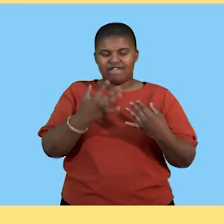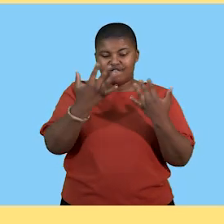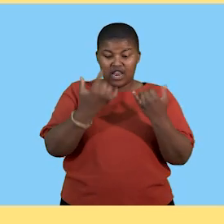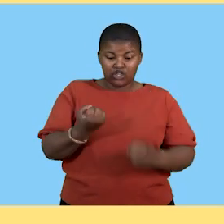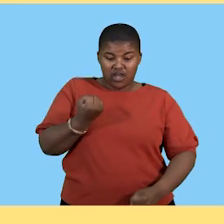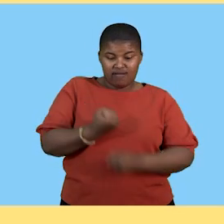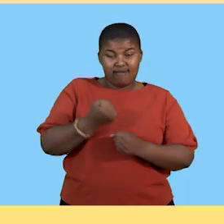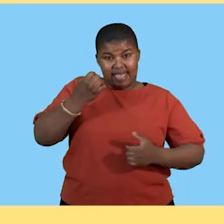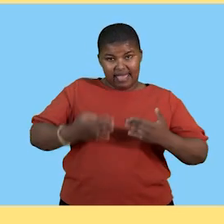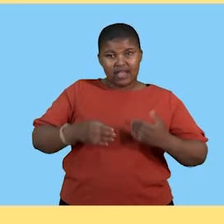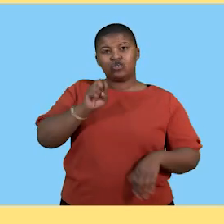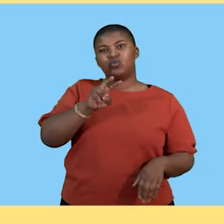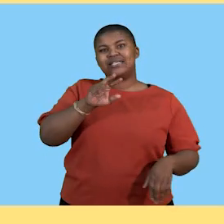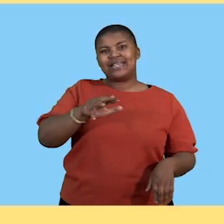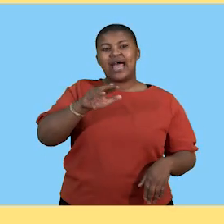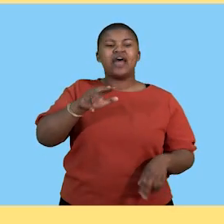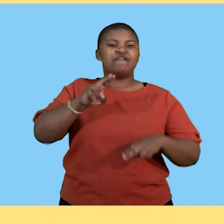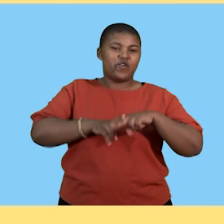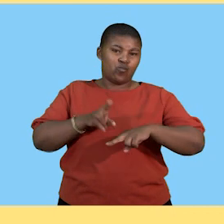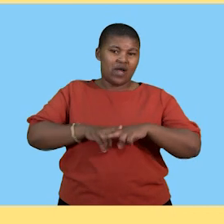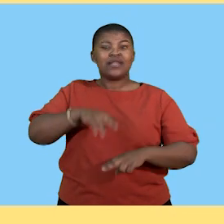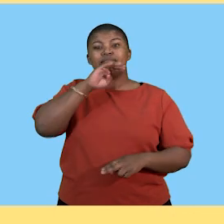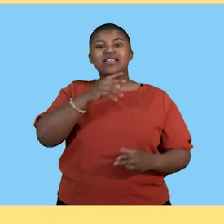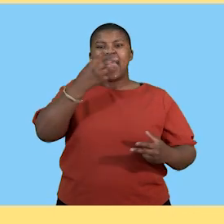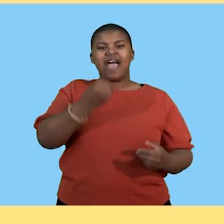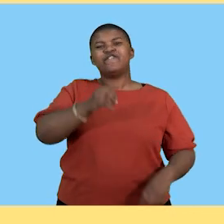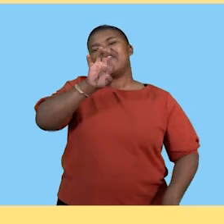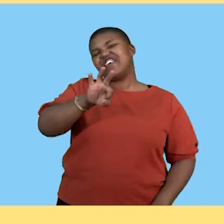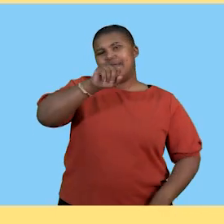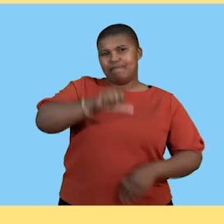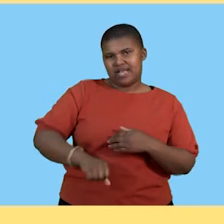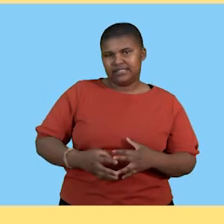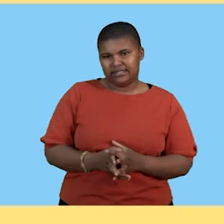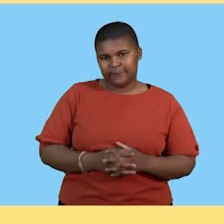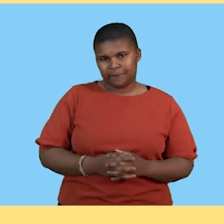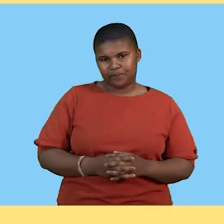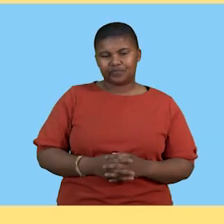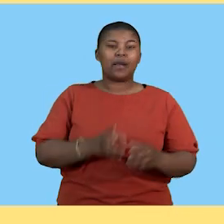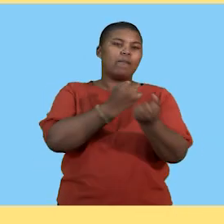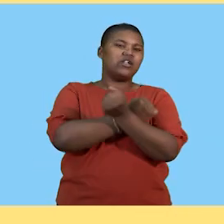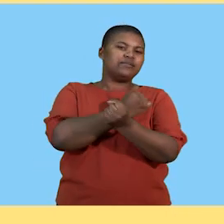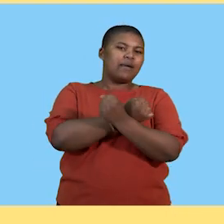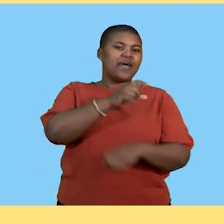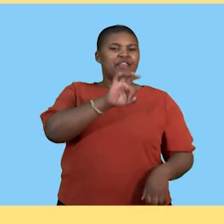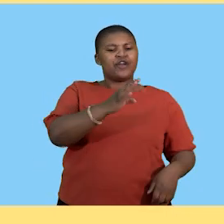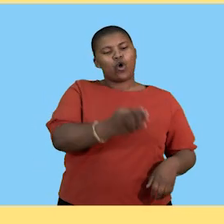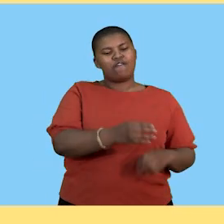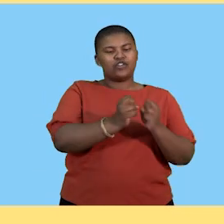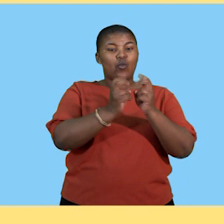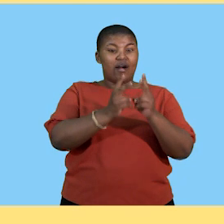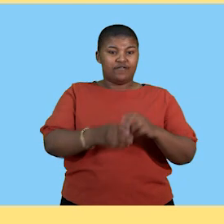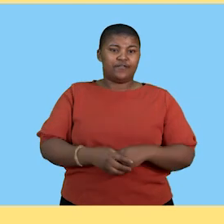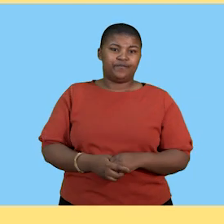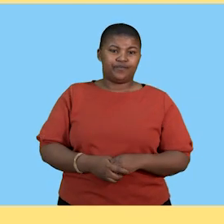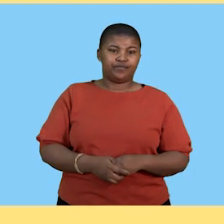The financial year ends on the 29th of February. So we had it for 3 months. So come here and say multiply by